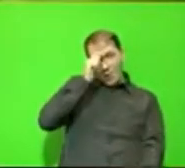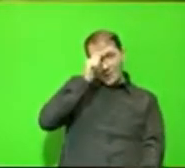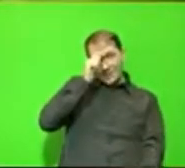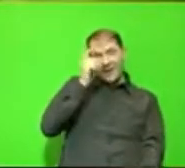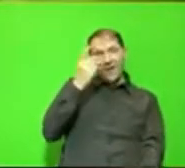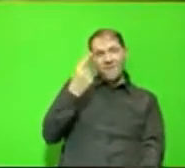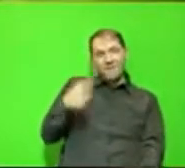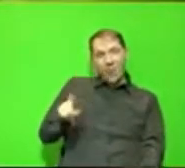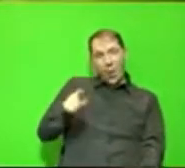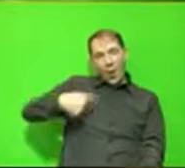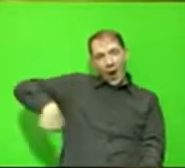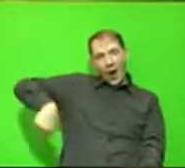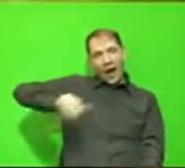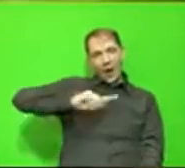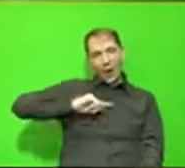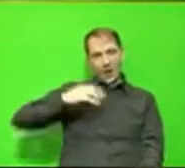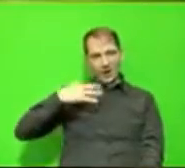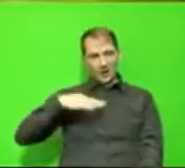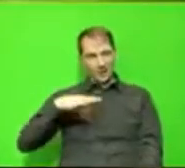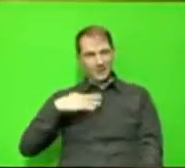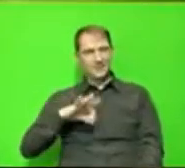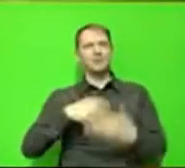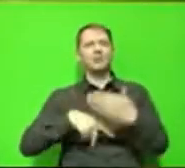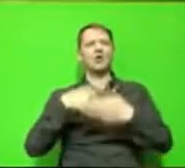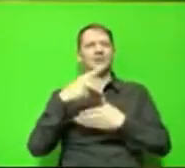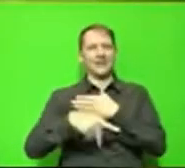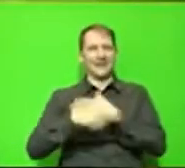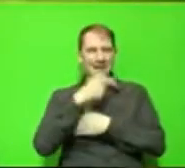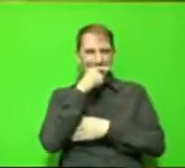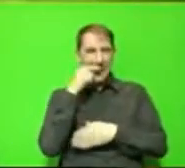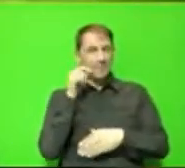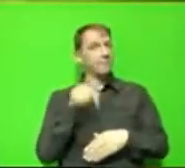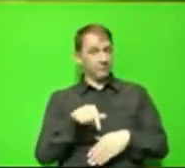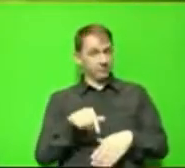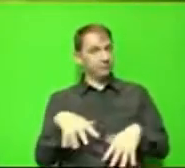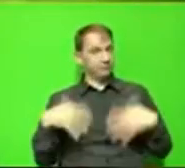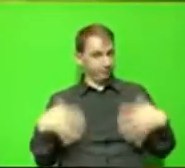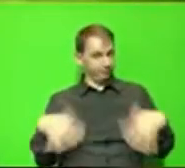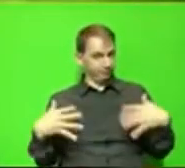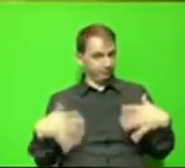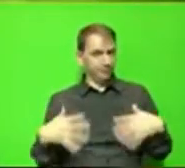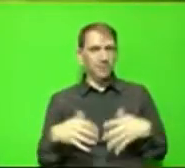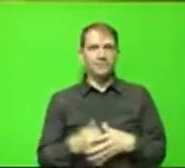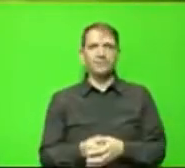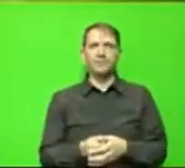Honorable members, the next speaker has requested,